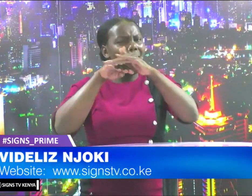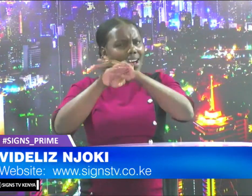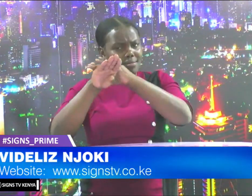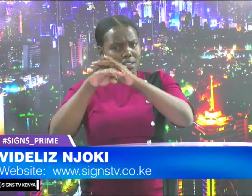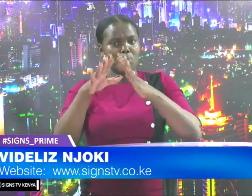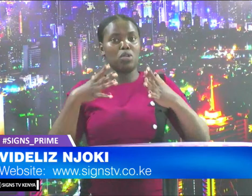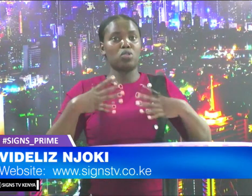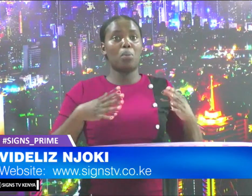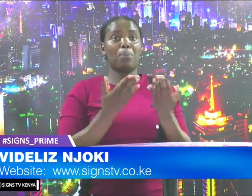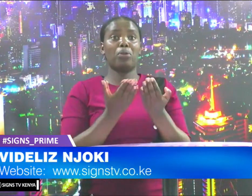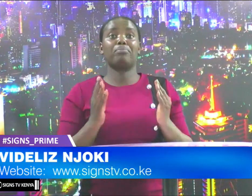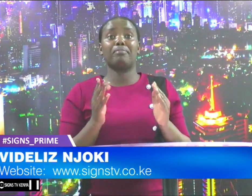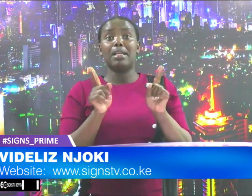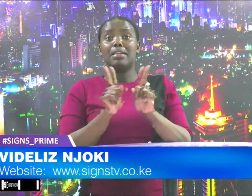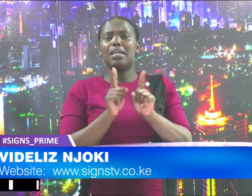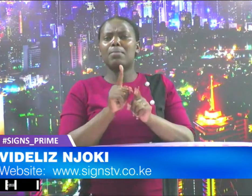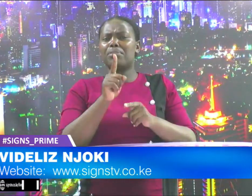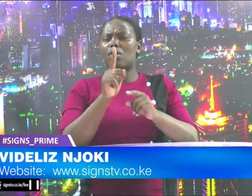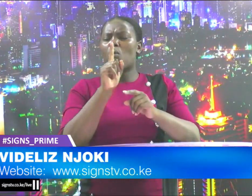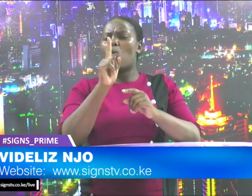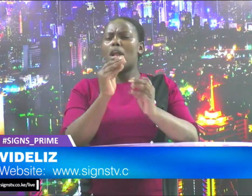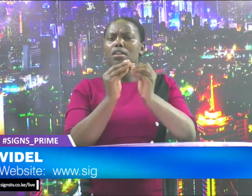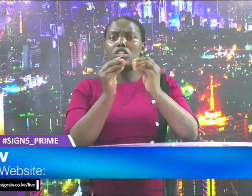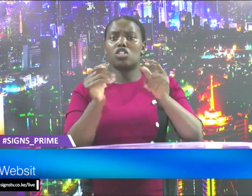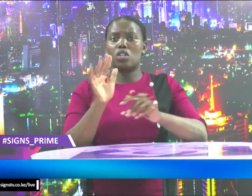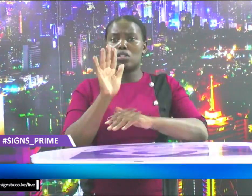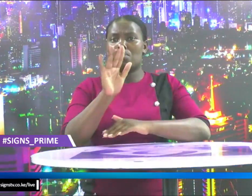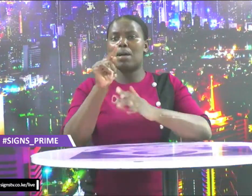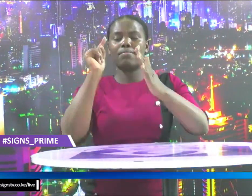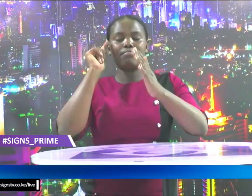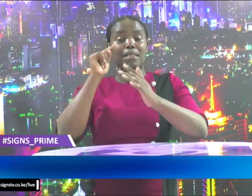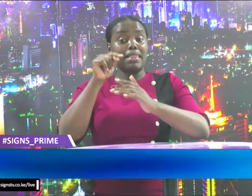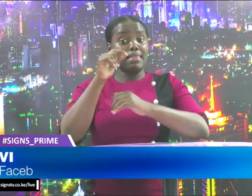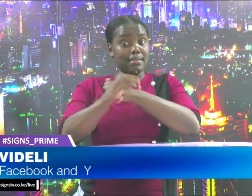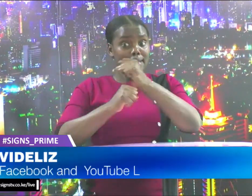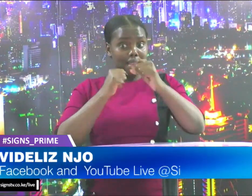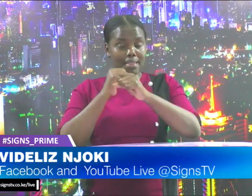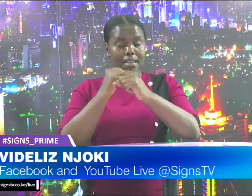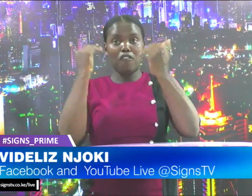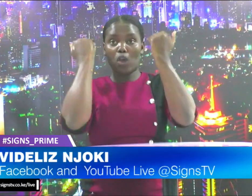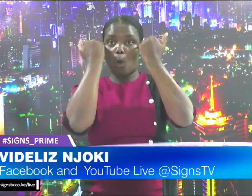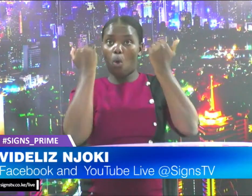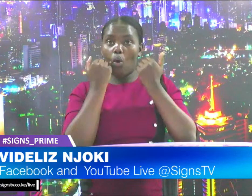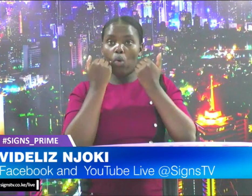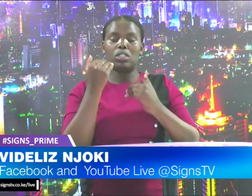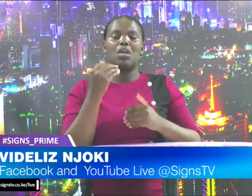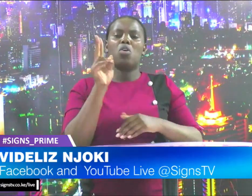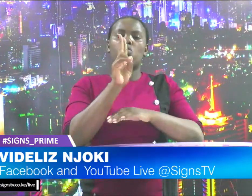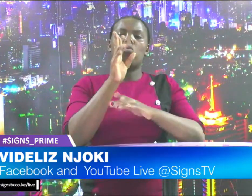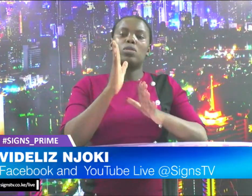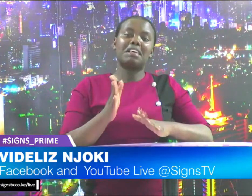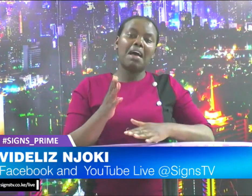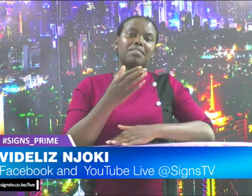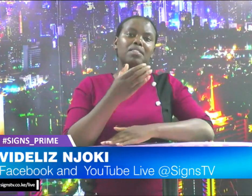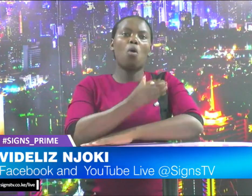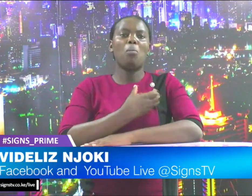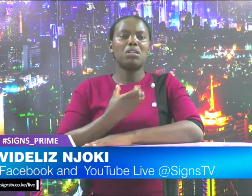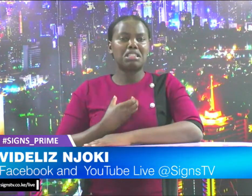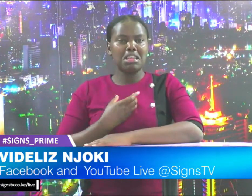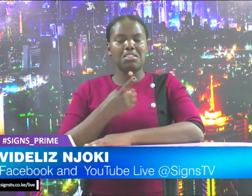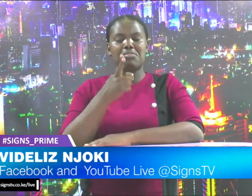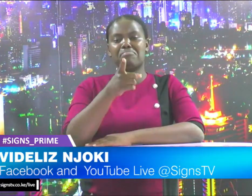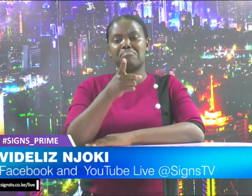accessible to all people. This is one of the resolutions in this year's Court Users